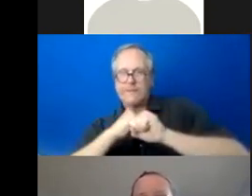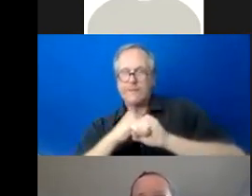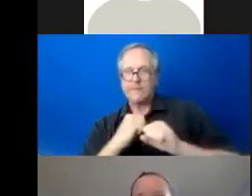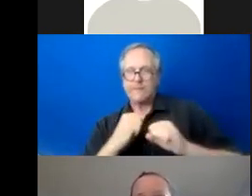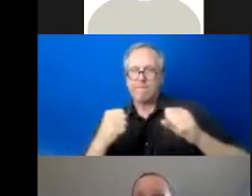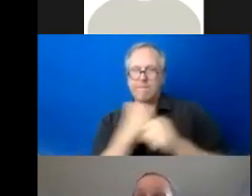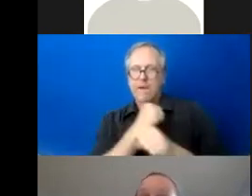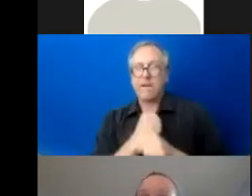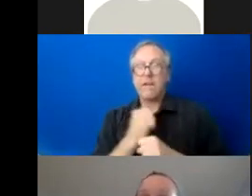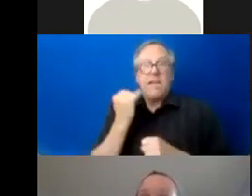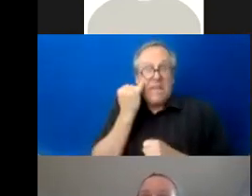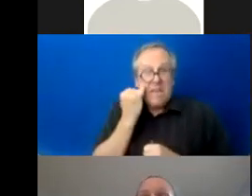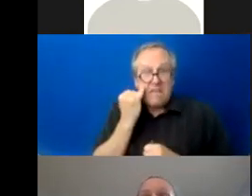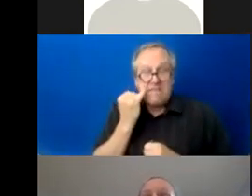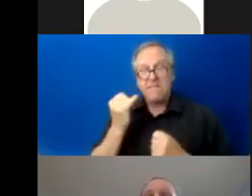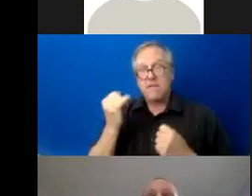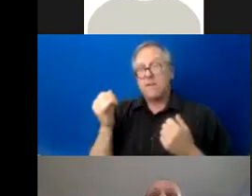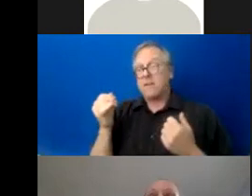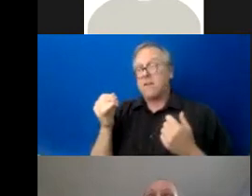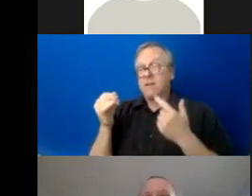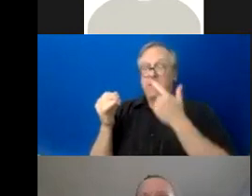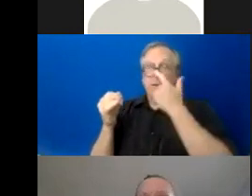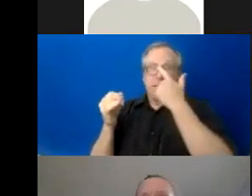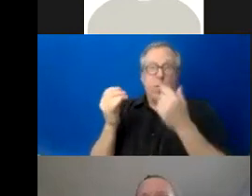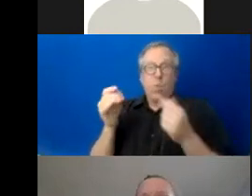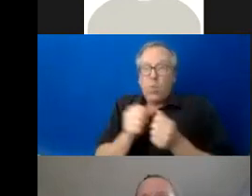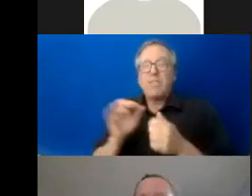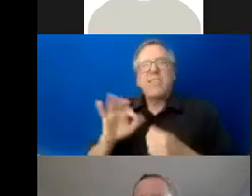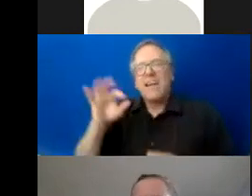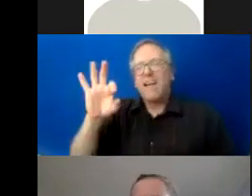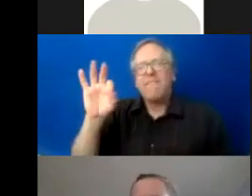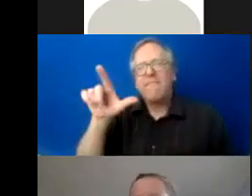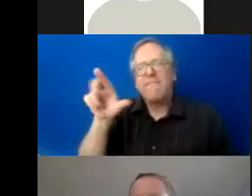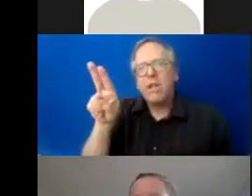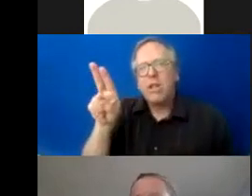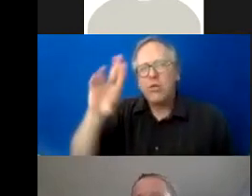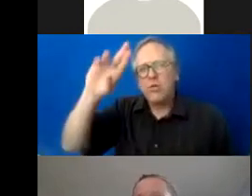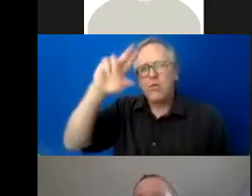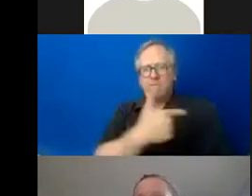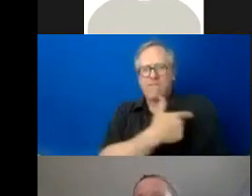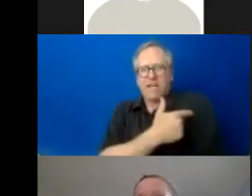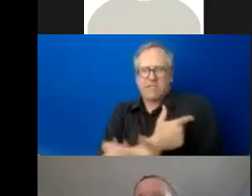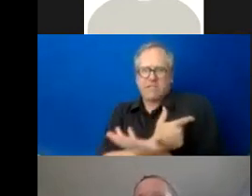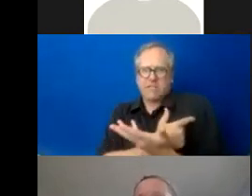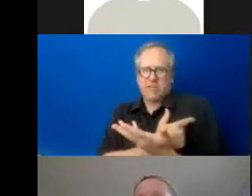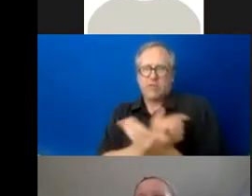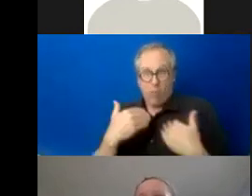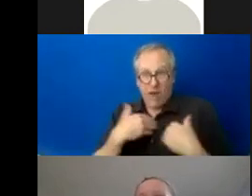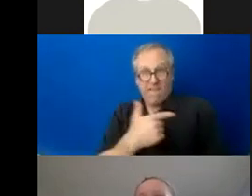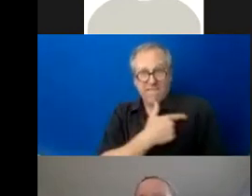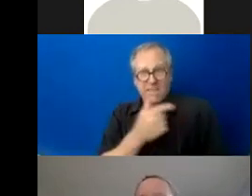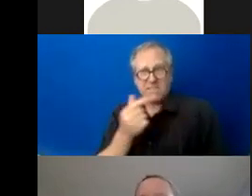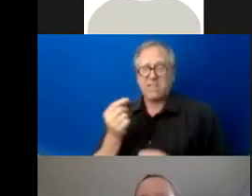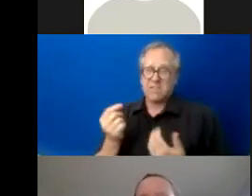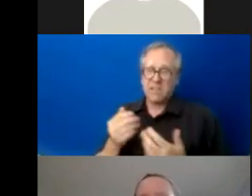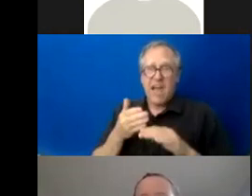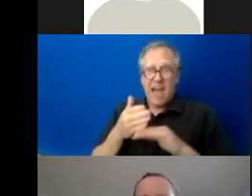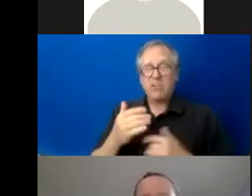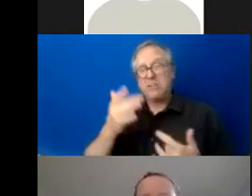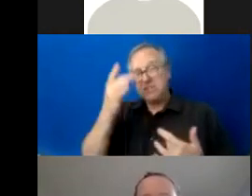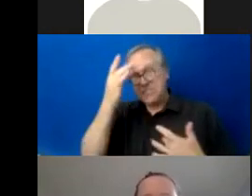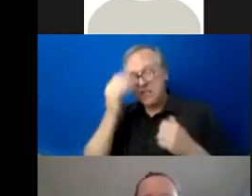without the vaccine. Kind of like the flu vaccine, right? We get the flu vaccine. Even if you get the flu after getting the flu vaccine, it is a